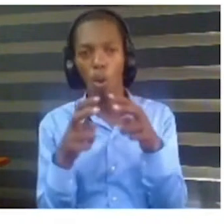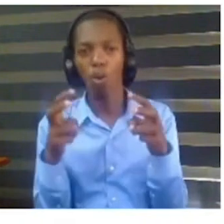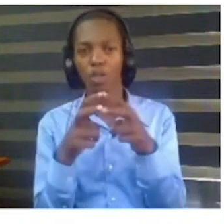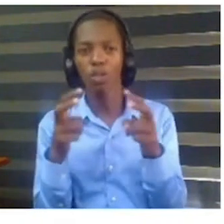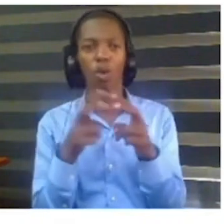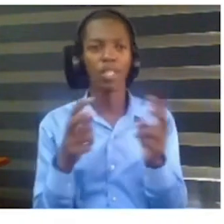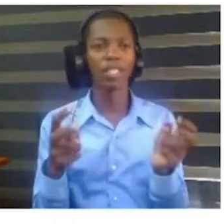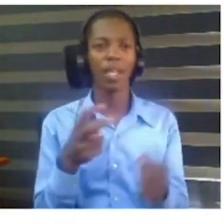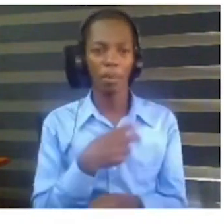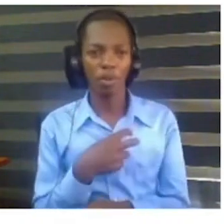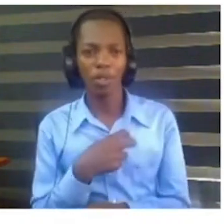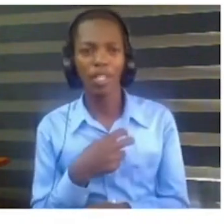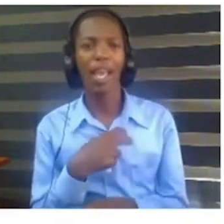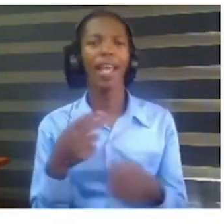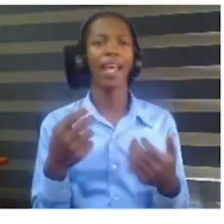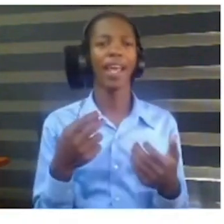speaking.